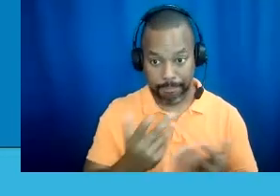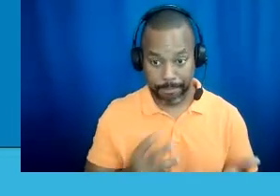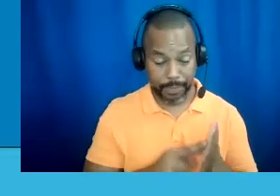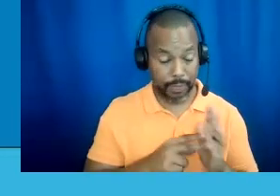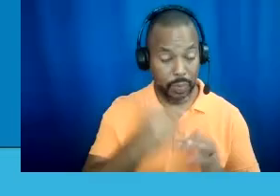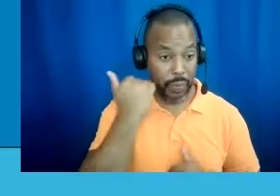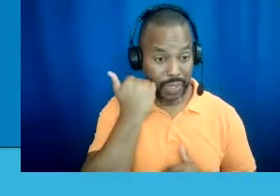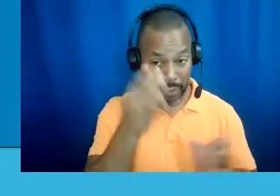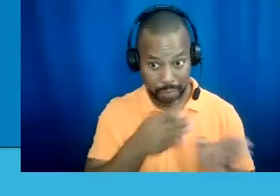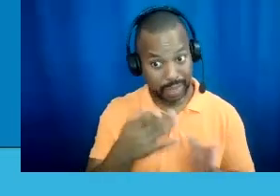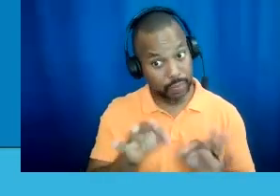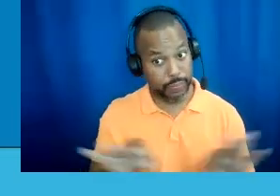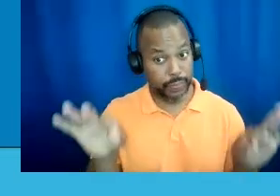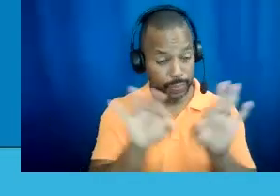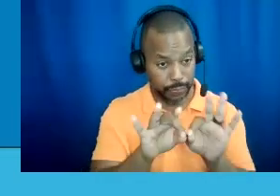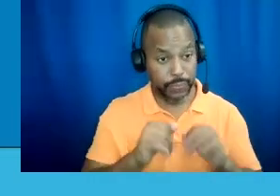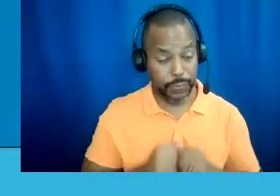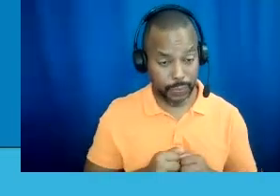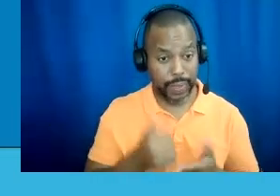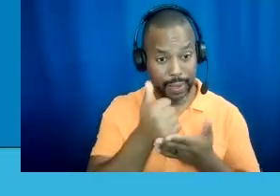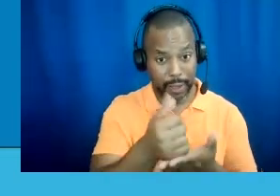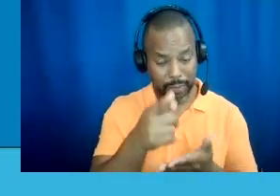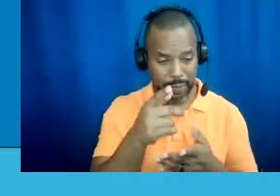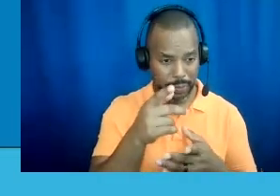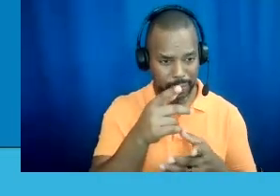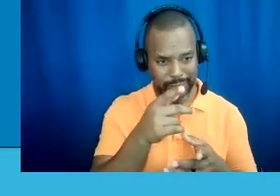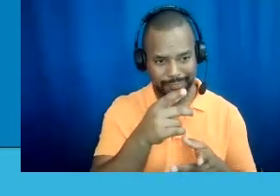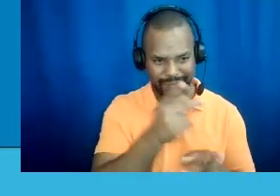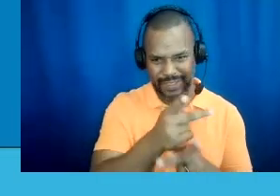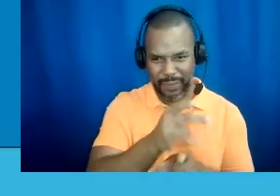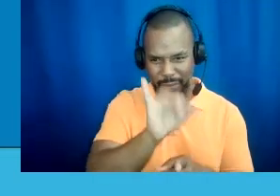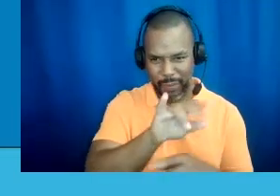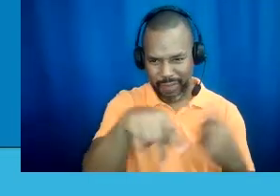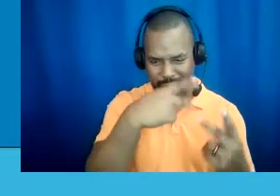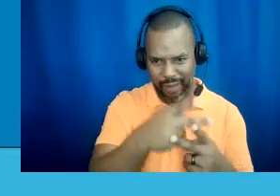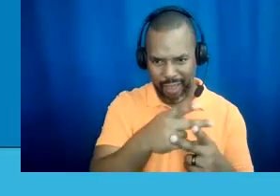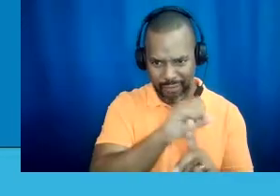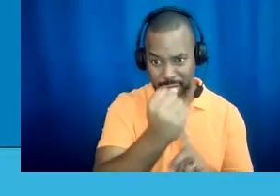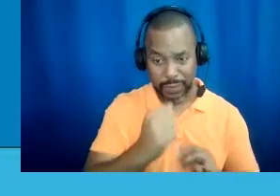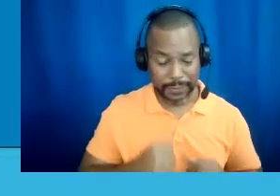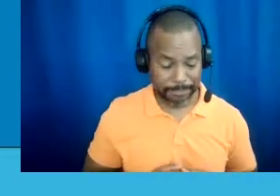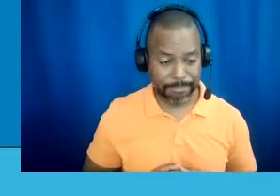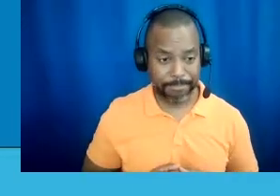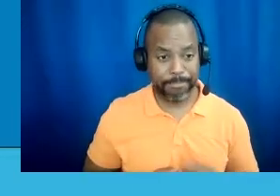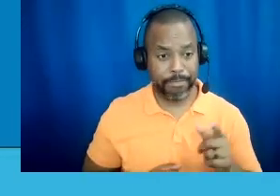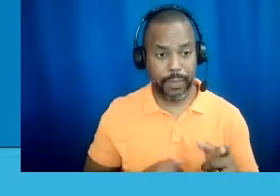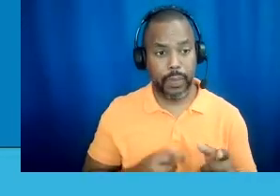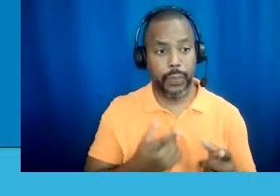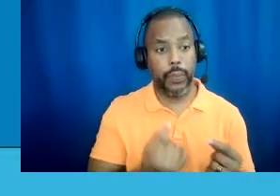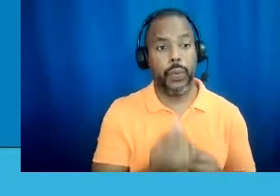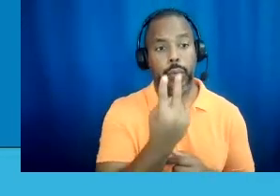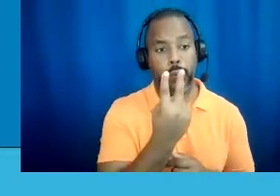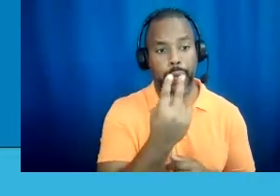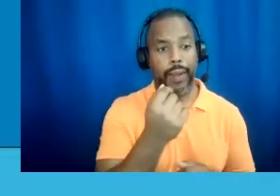plan is very critical to dealing with those types of conditions. Just know your plan covers 2 dental checkups